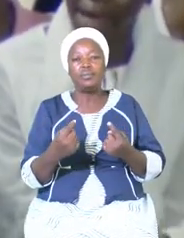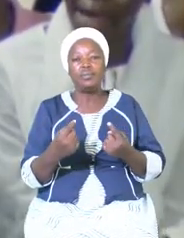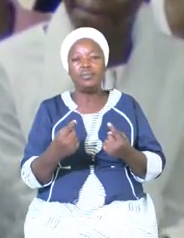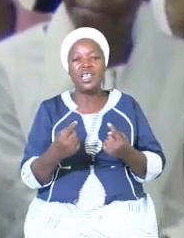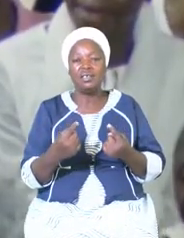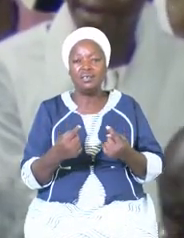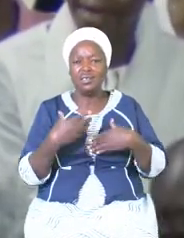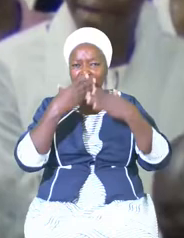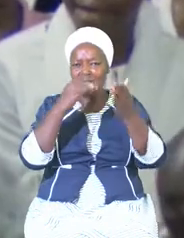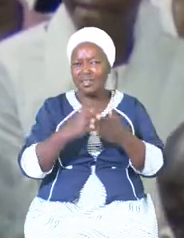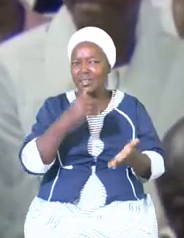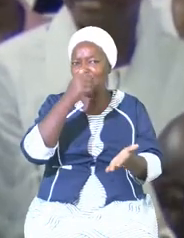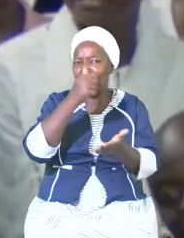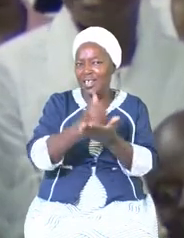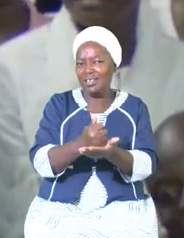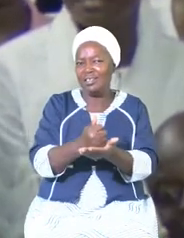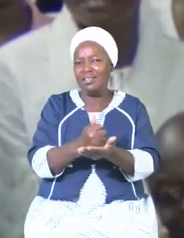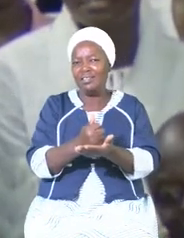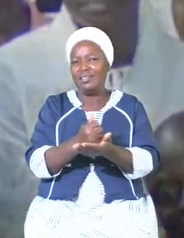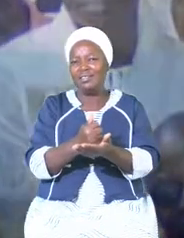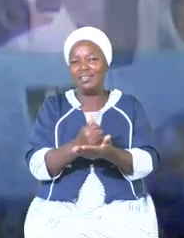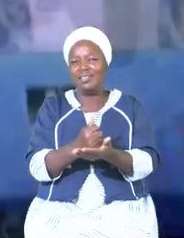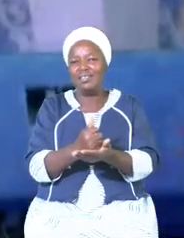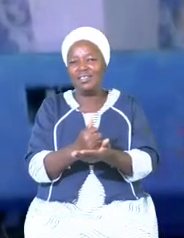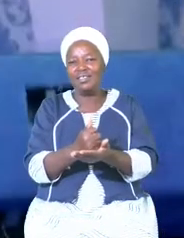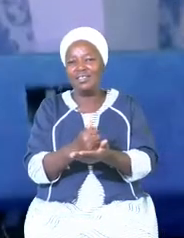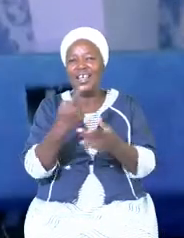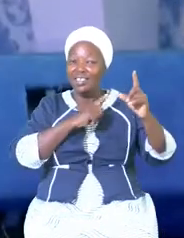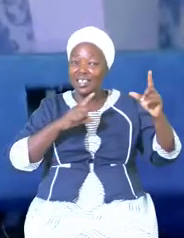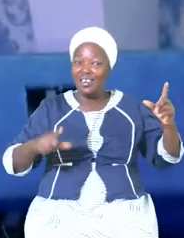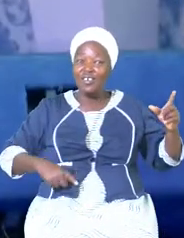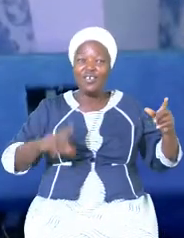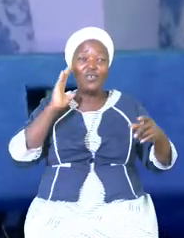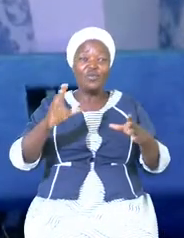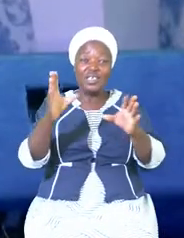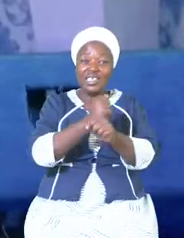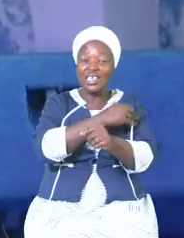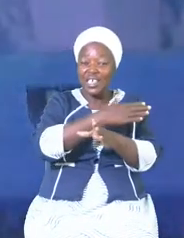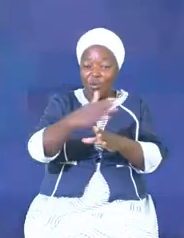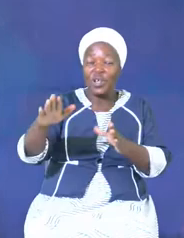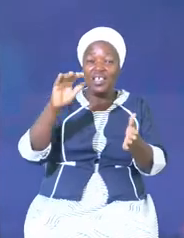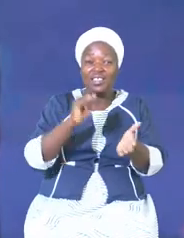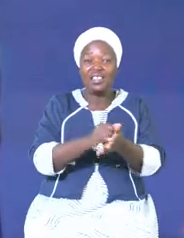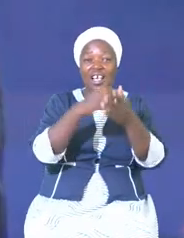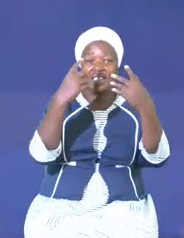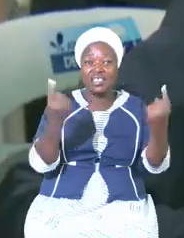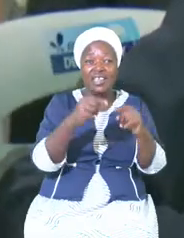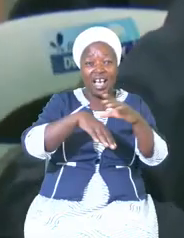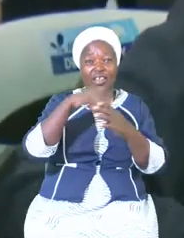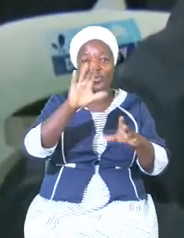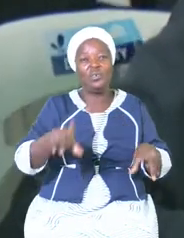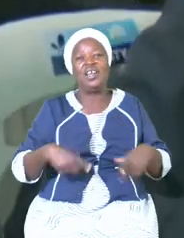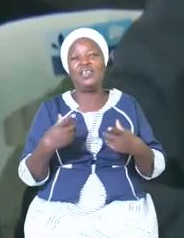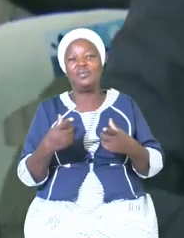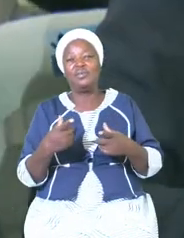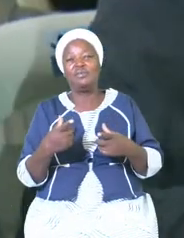Amen. The Lord will clear away that sin out of your life.